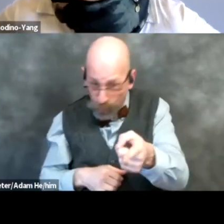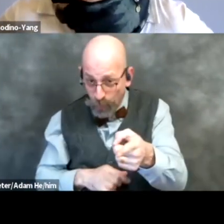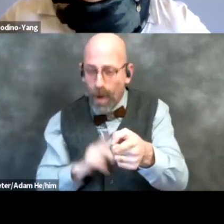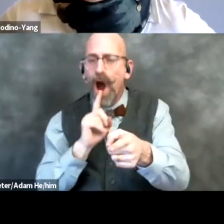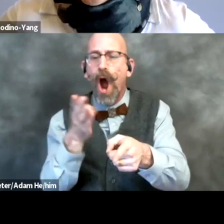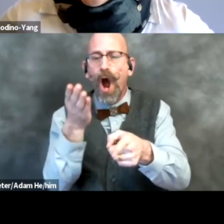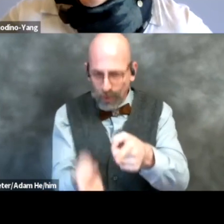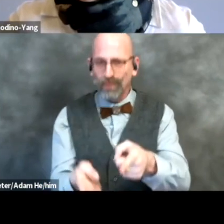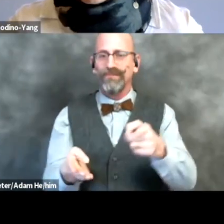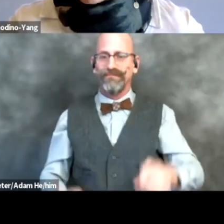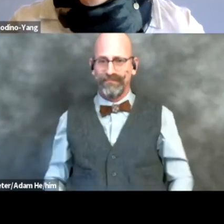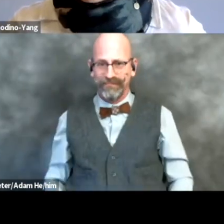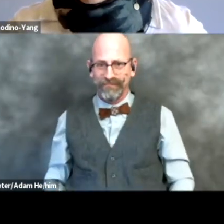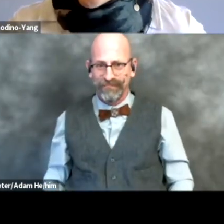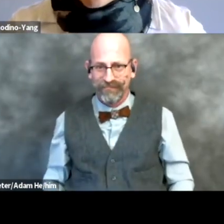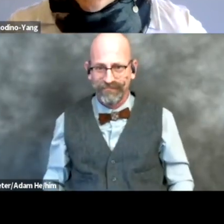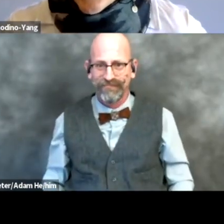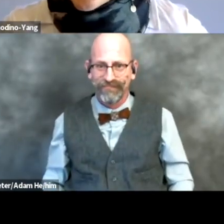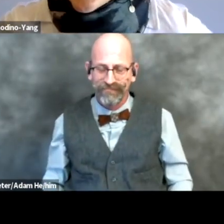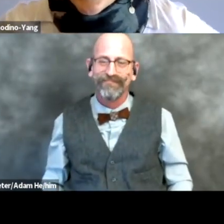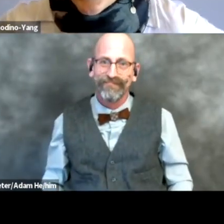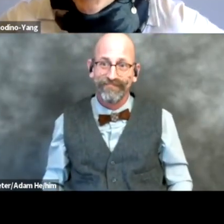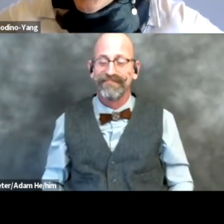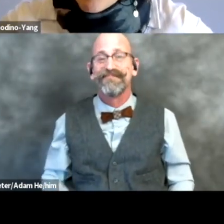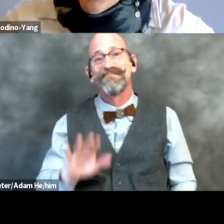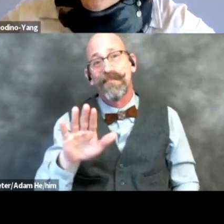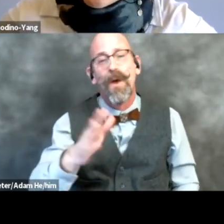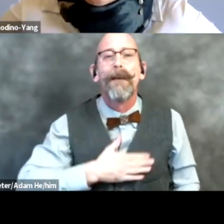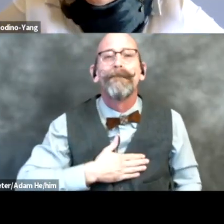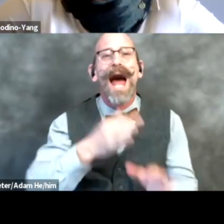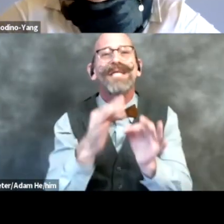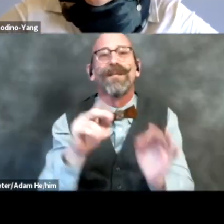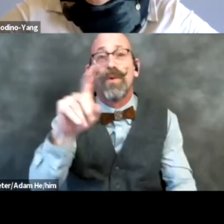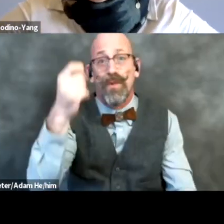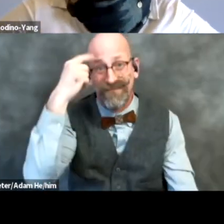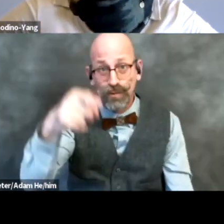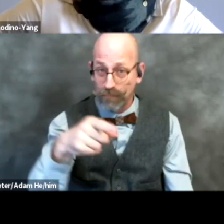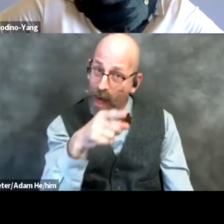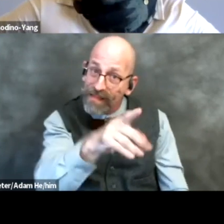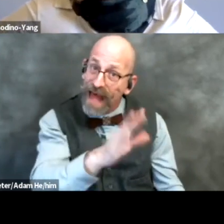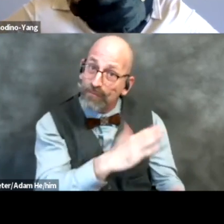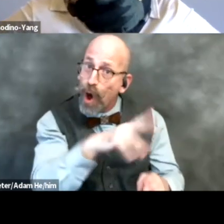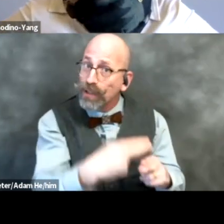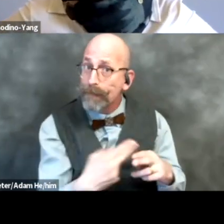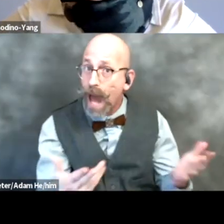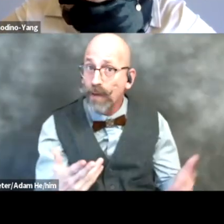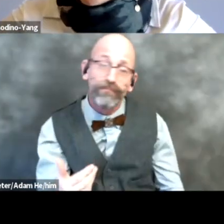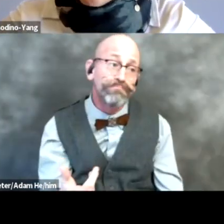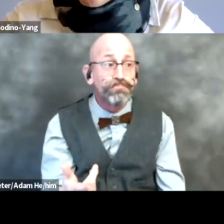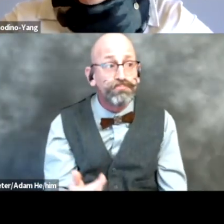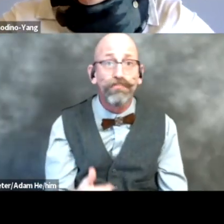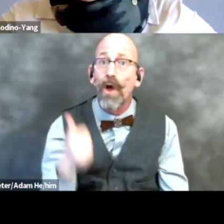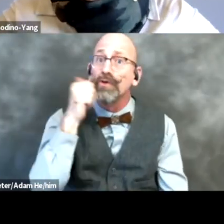So I have a simple question for you. Is this a song about this little girl's love for her baby